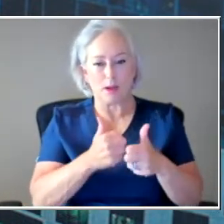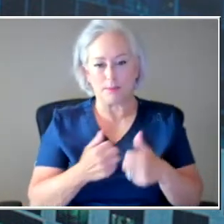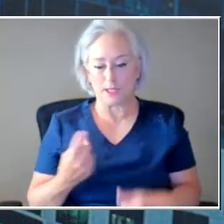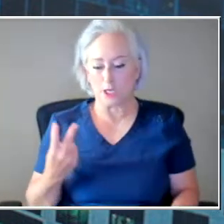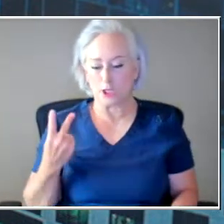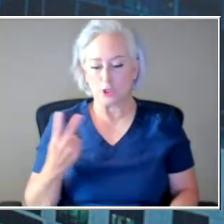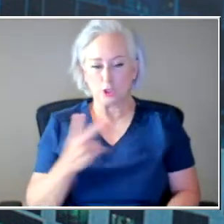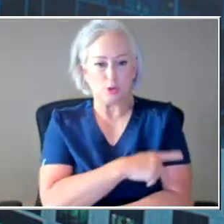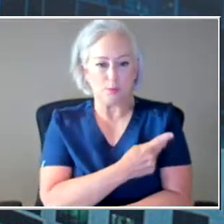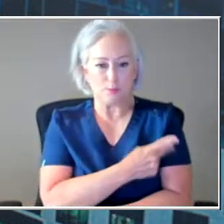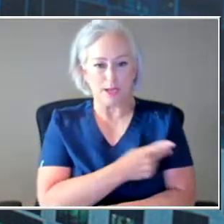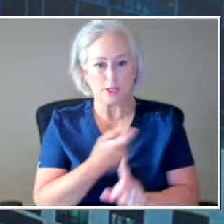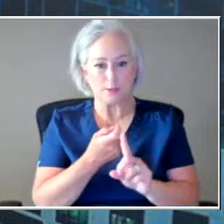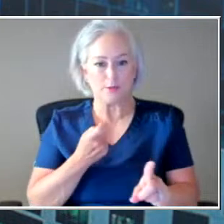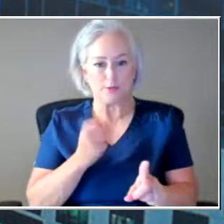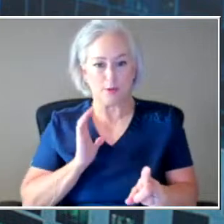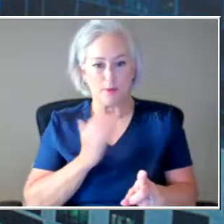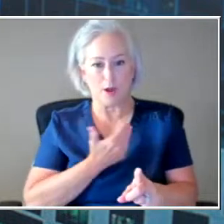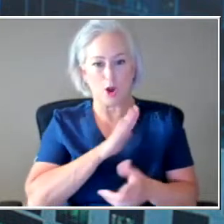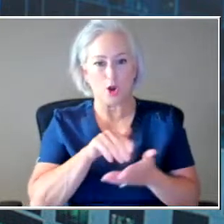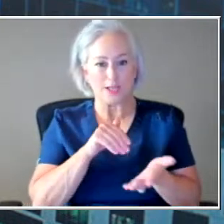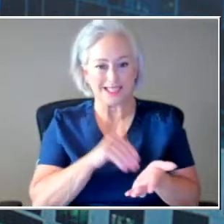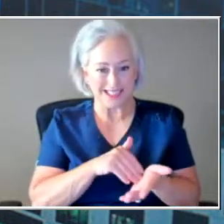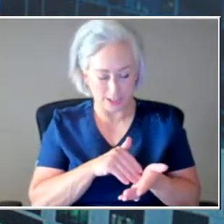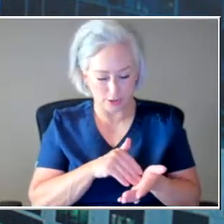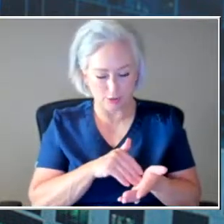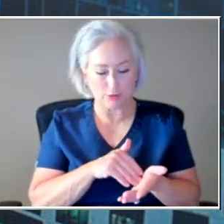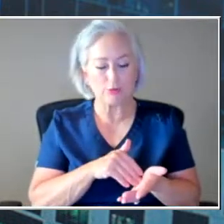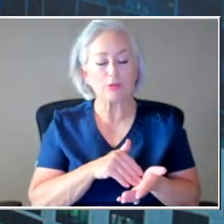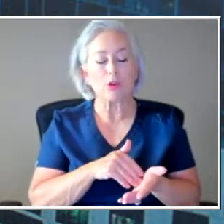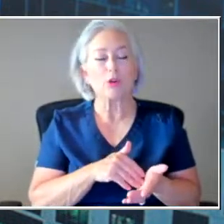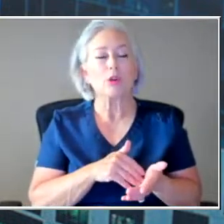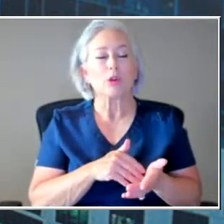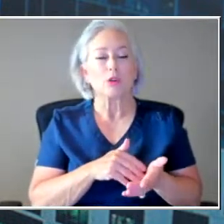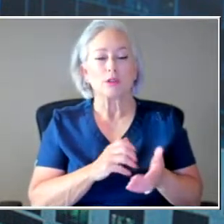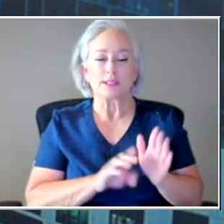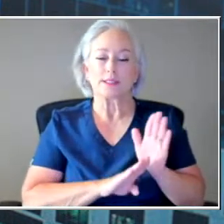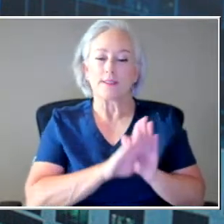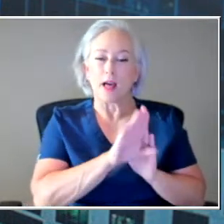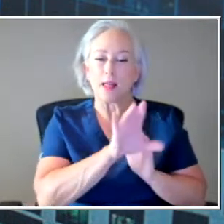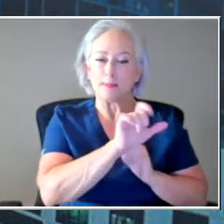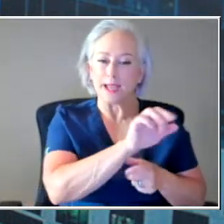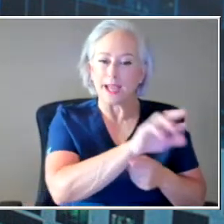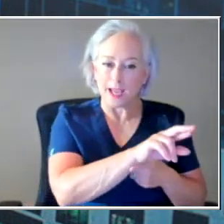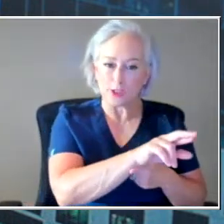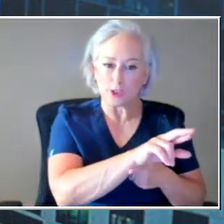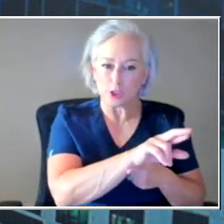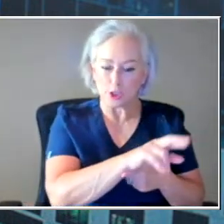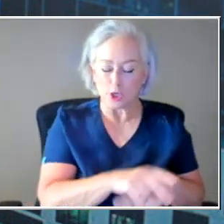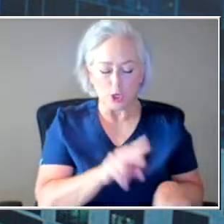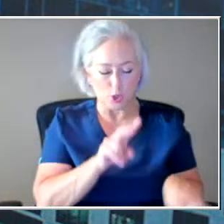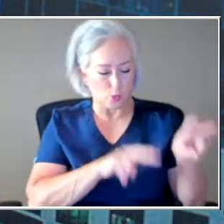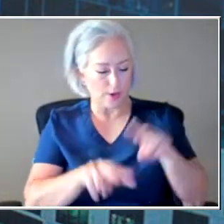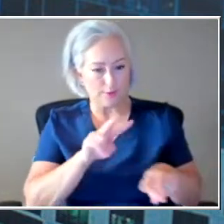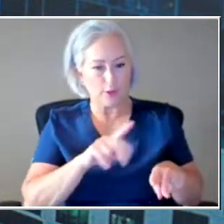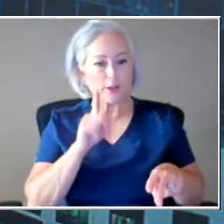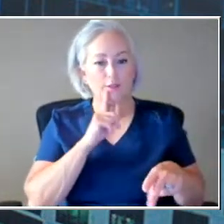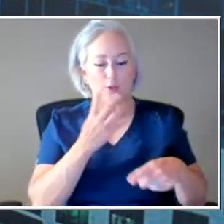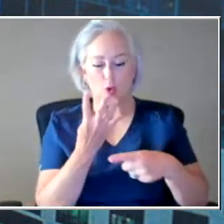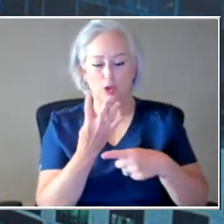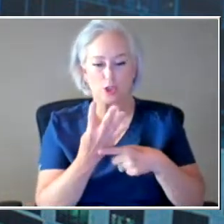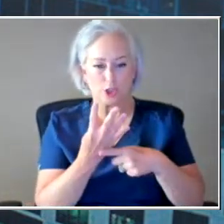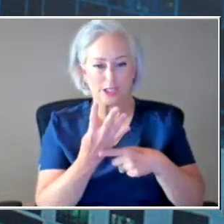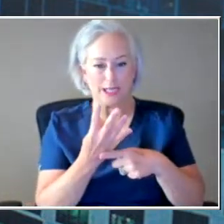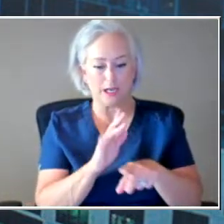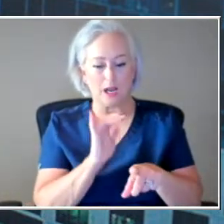cancers out of the many hundreds of patients that we've received, and we've looked for the gene abnormalities, and we've not seen them in the 2 patients that we have